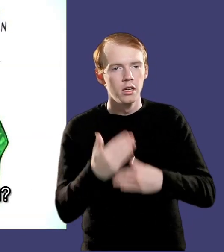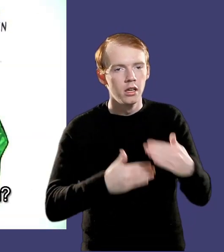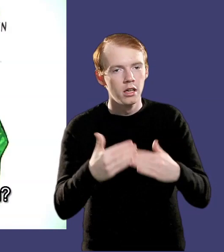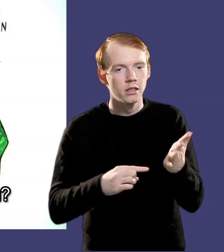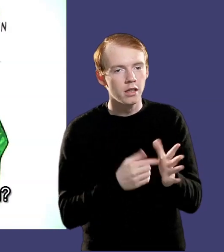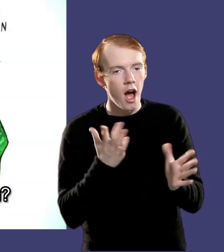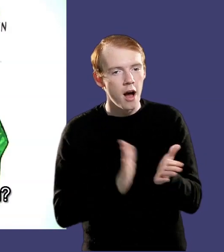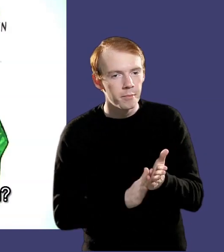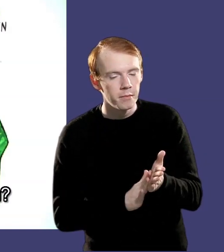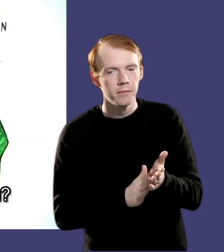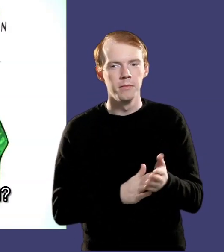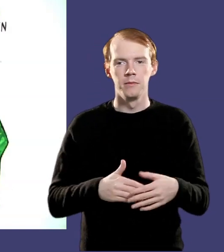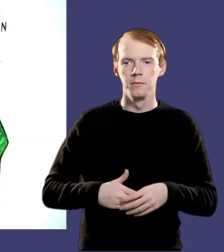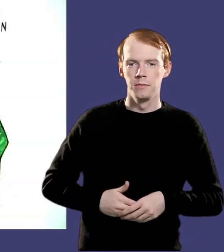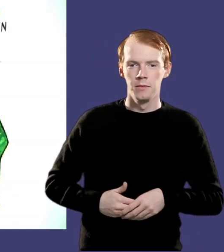What are you going to do now, Tam?